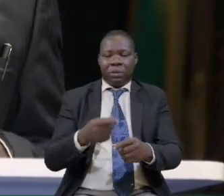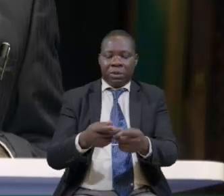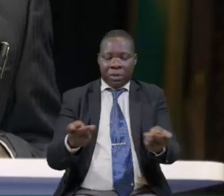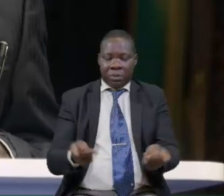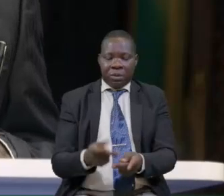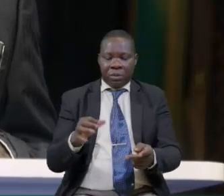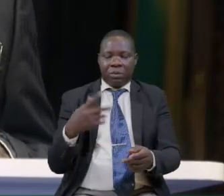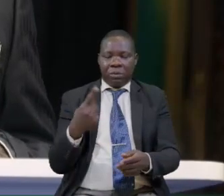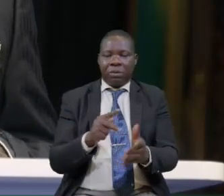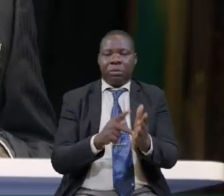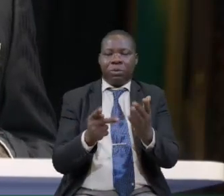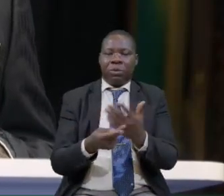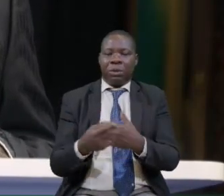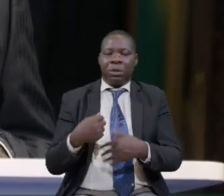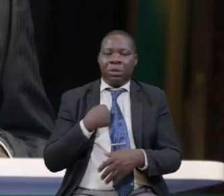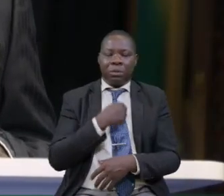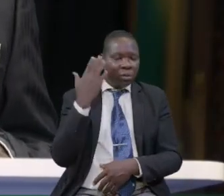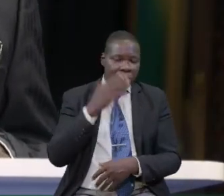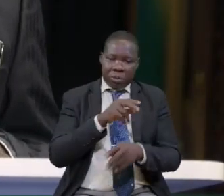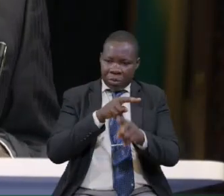We'll be looking forward to meeting you there.